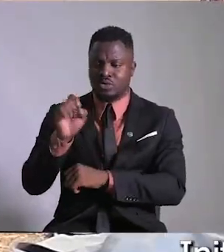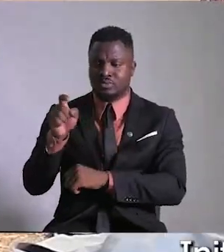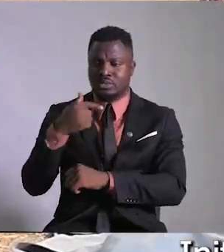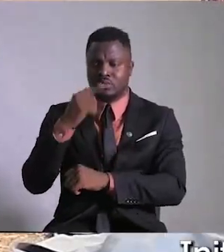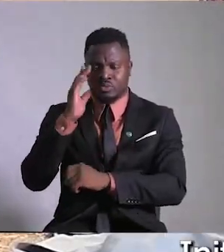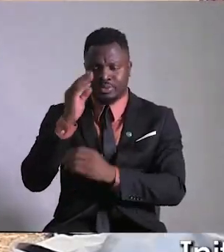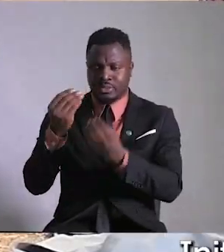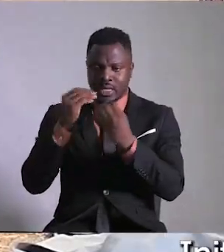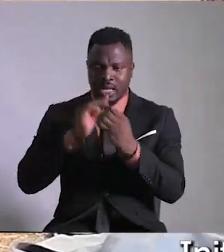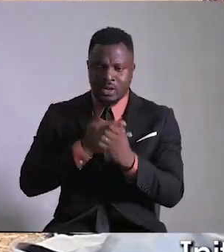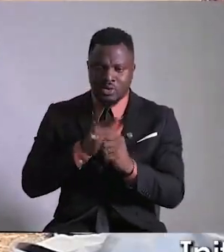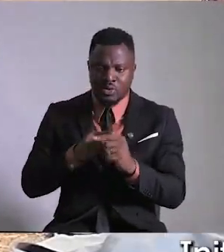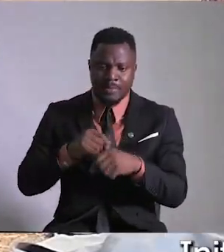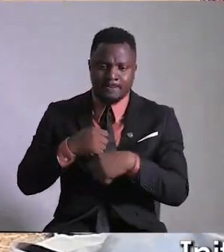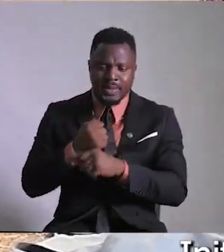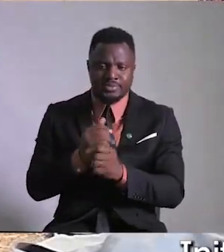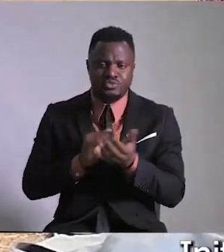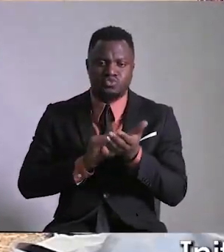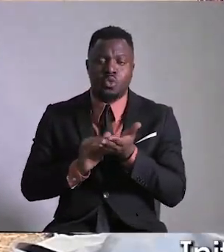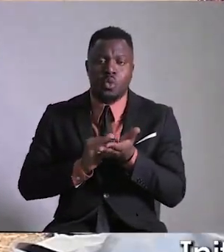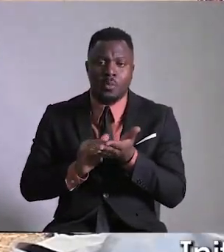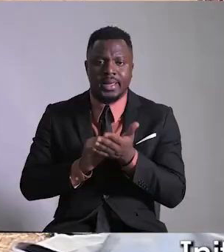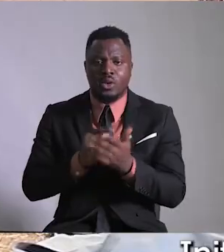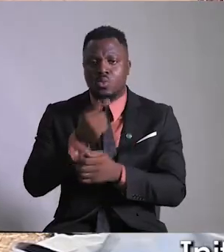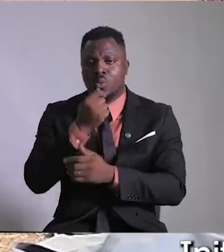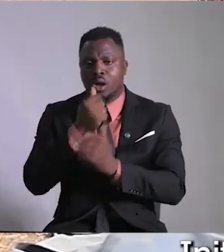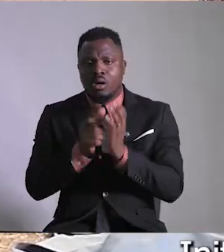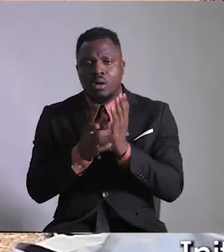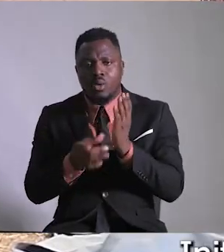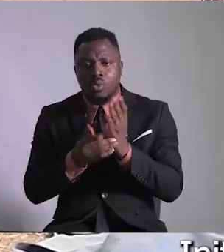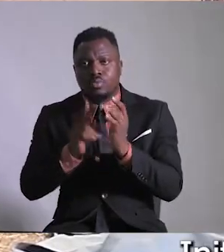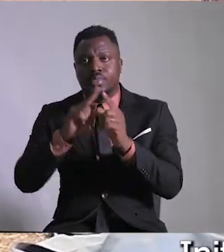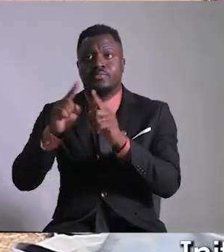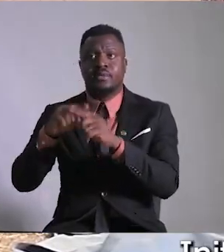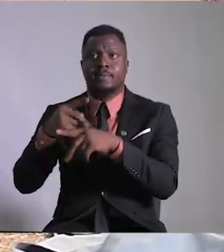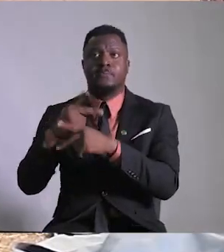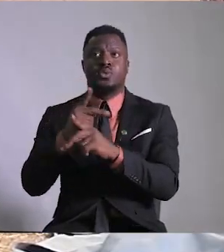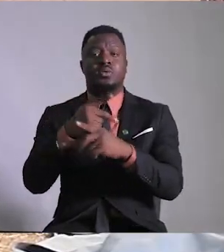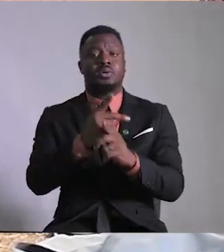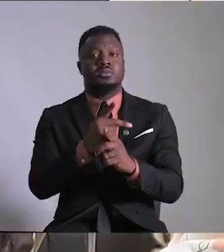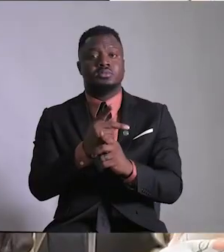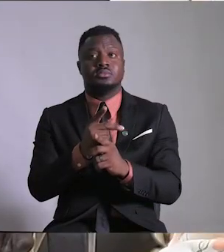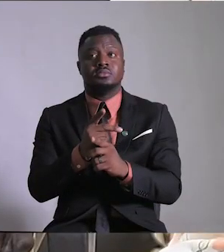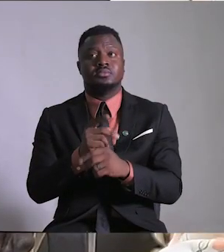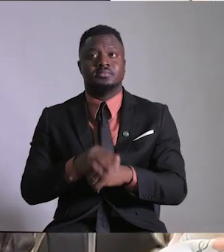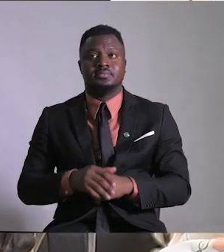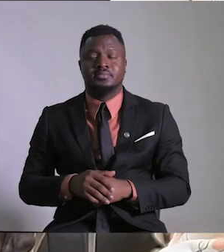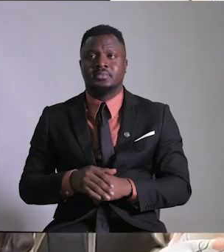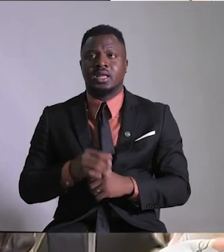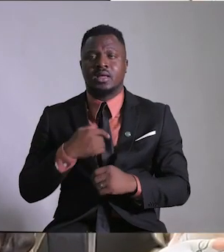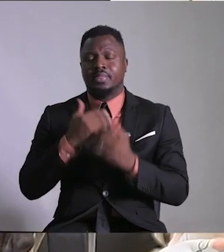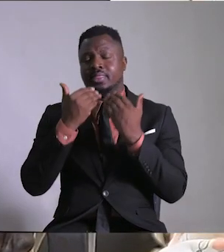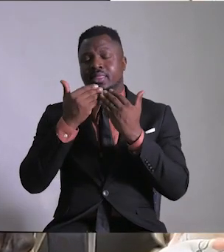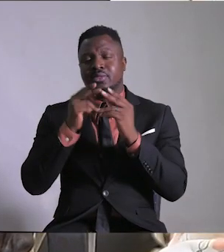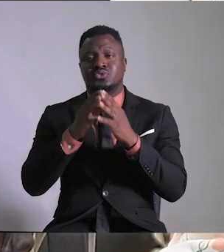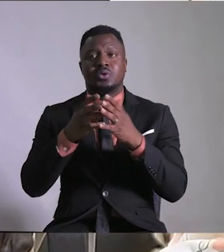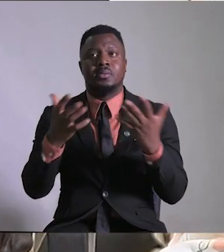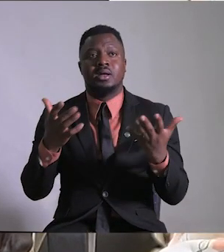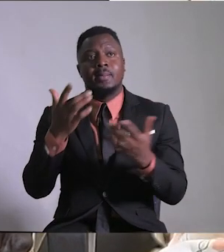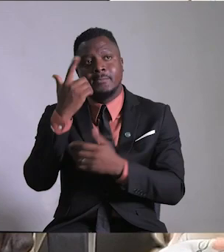Initially, FOCEP said they would teach us how to make soap, groundnut oil, and many more. I would thank them so